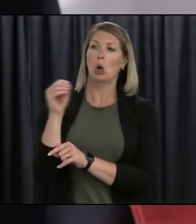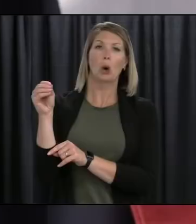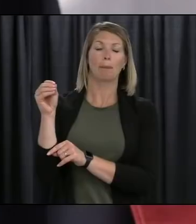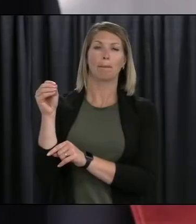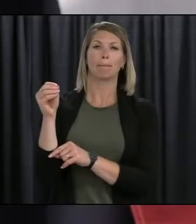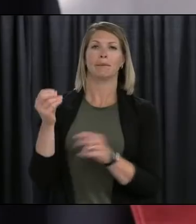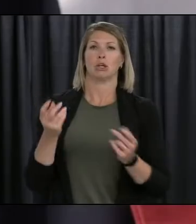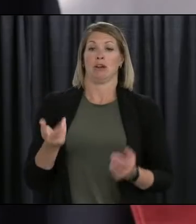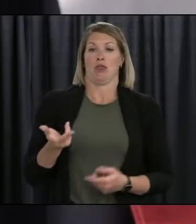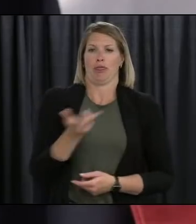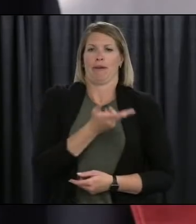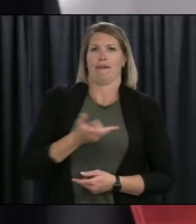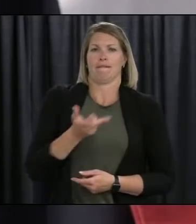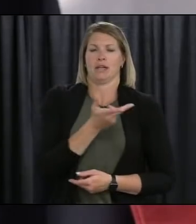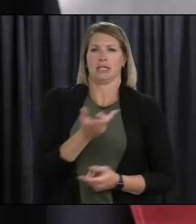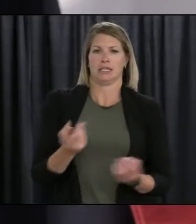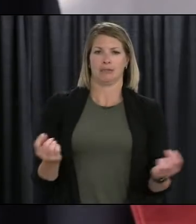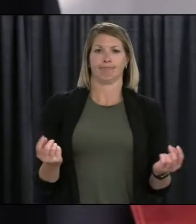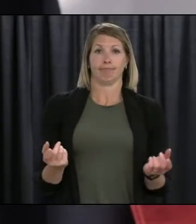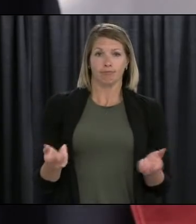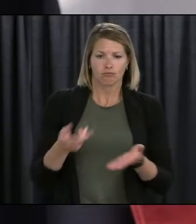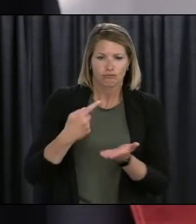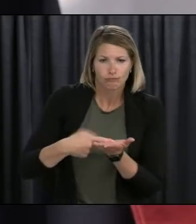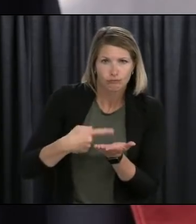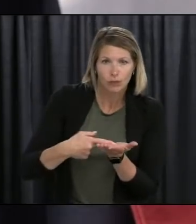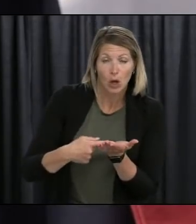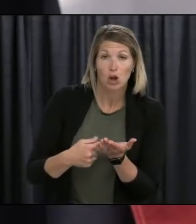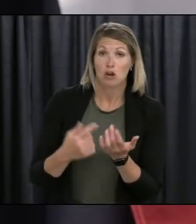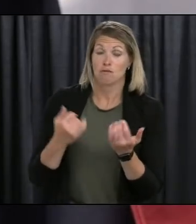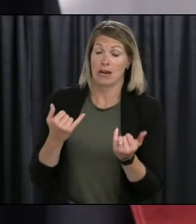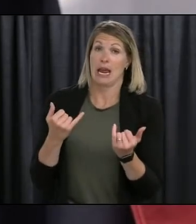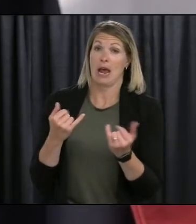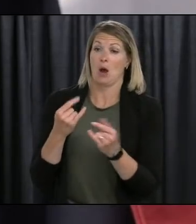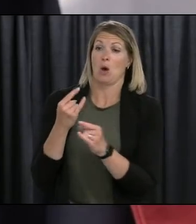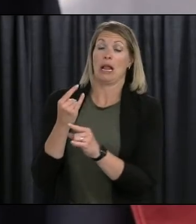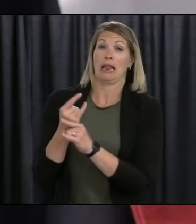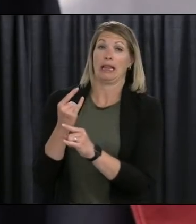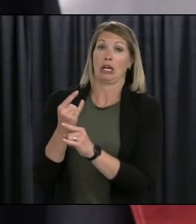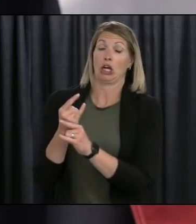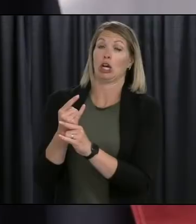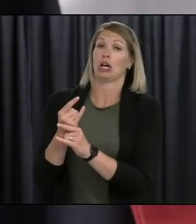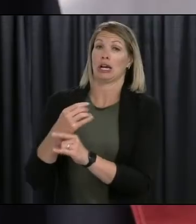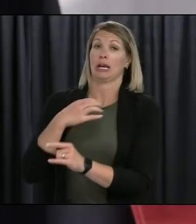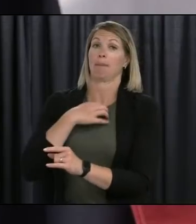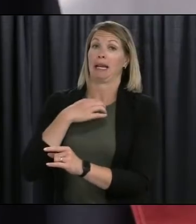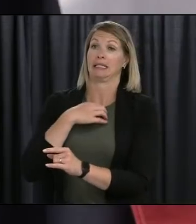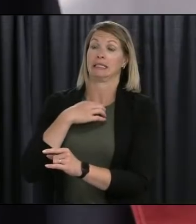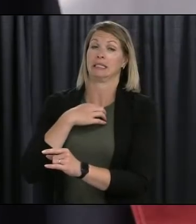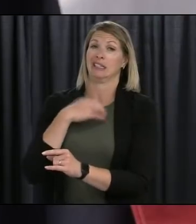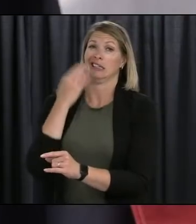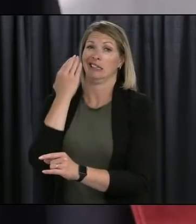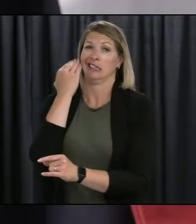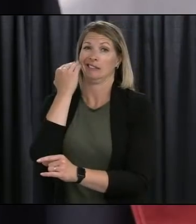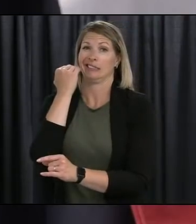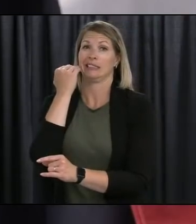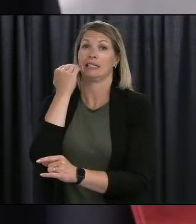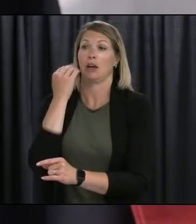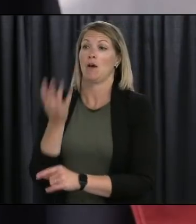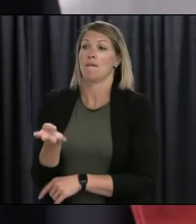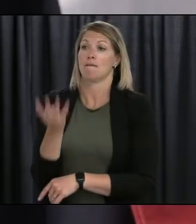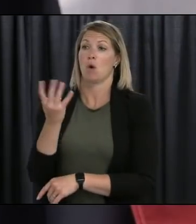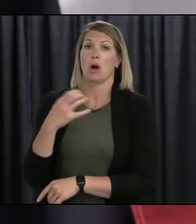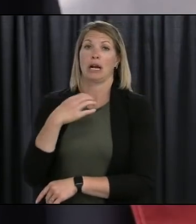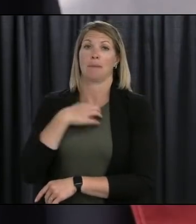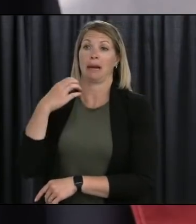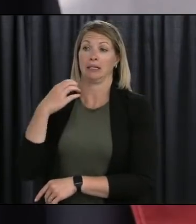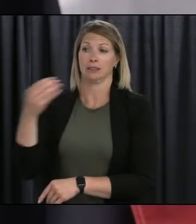together. There are 4 active complaints with Service NL stemming from Saturday and that video, and similarly